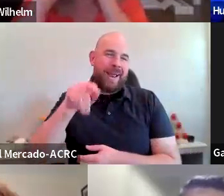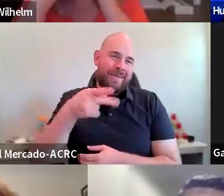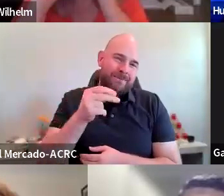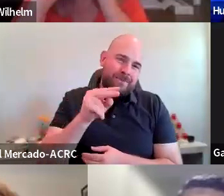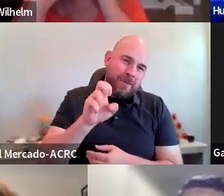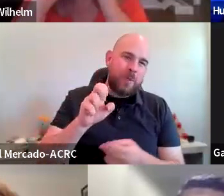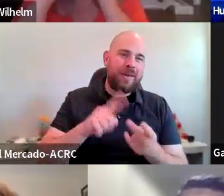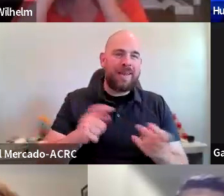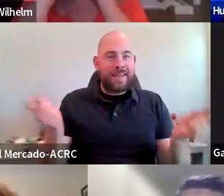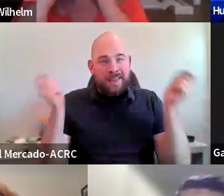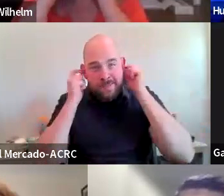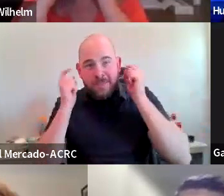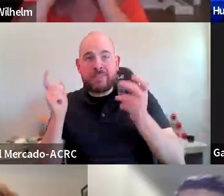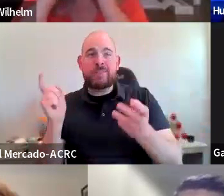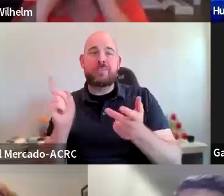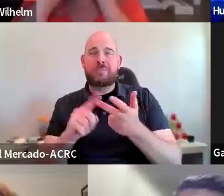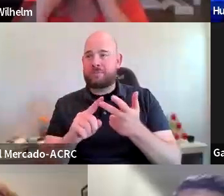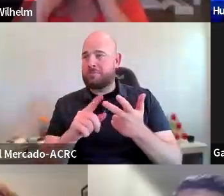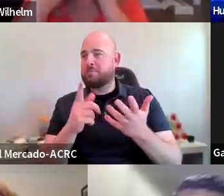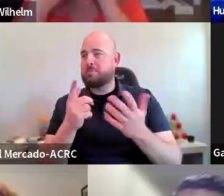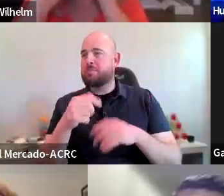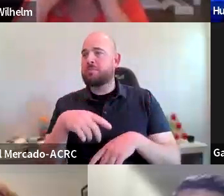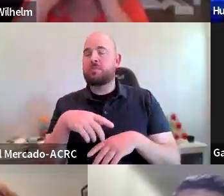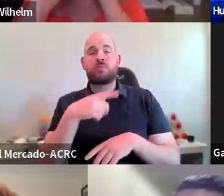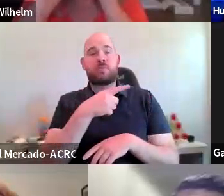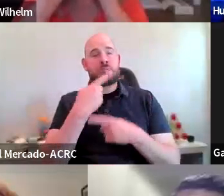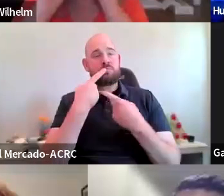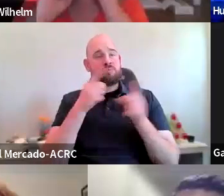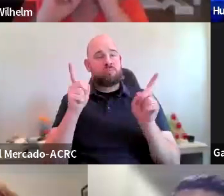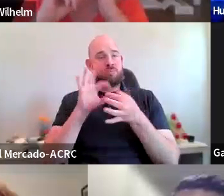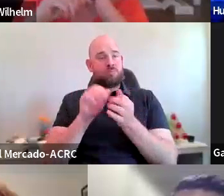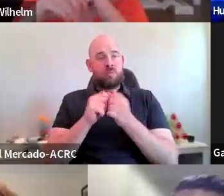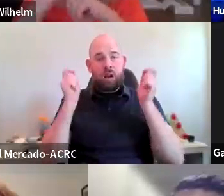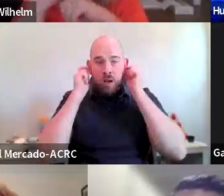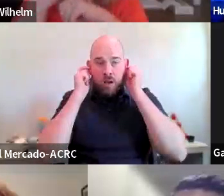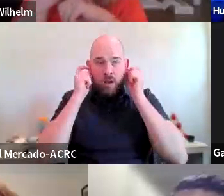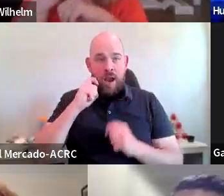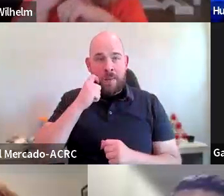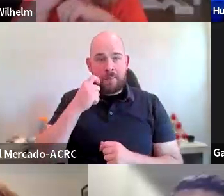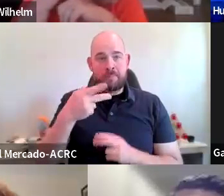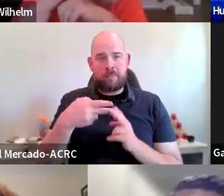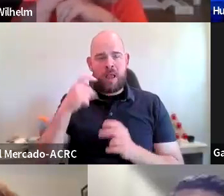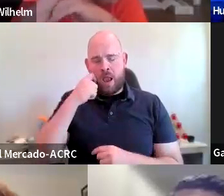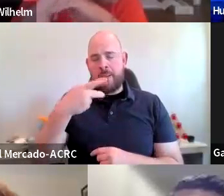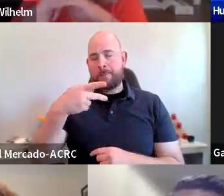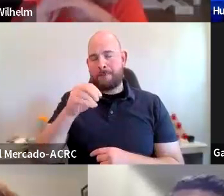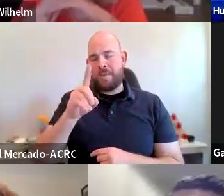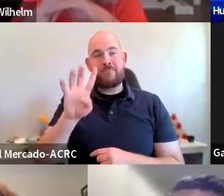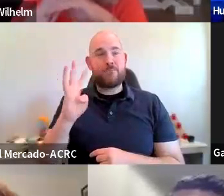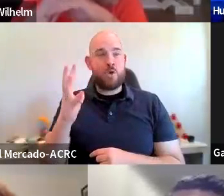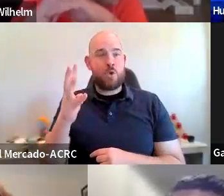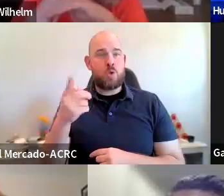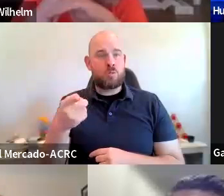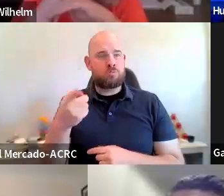So Apple just released, the new iPhone, AirPods, and so on. Regarding the